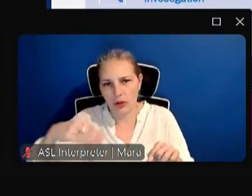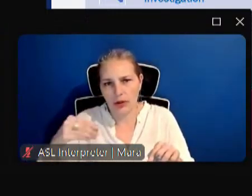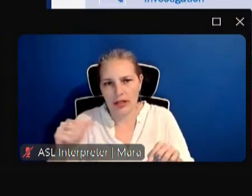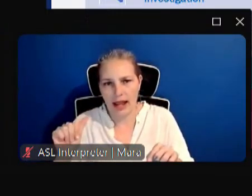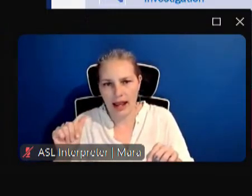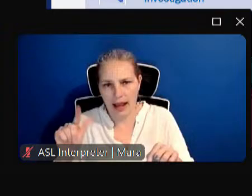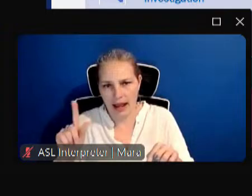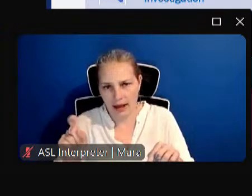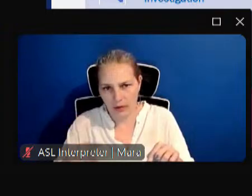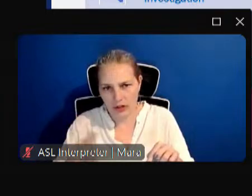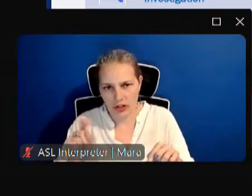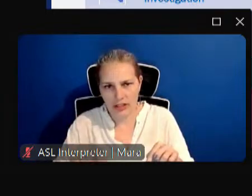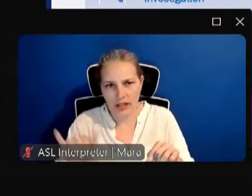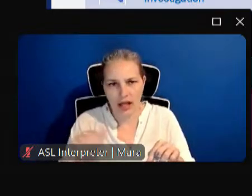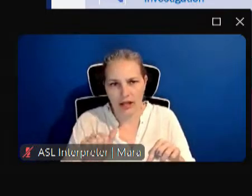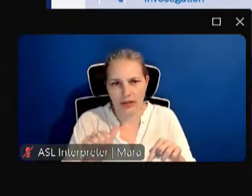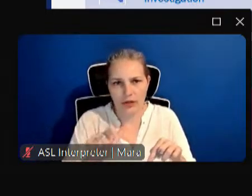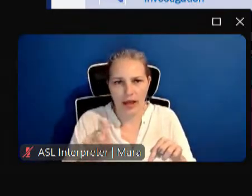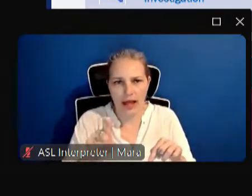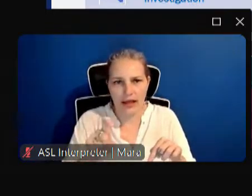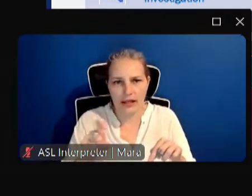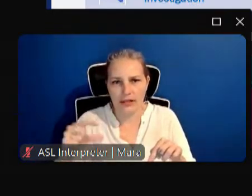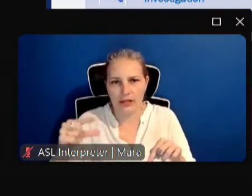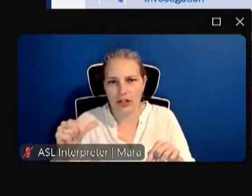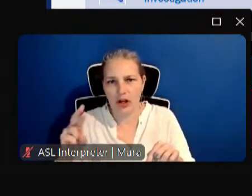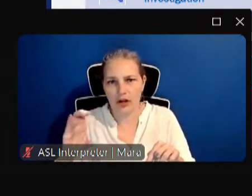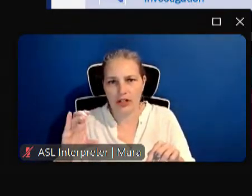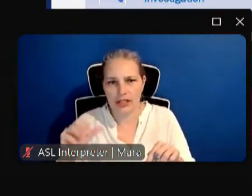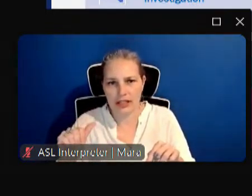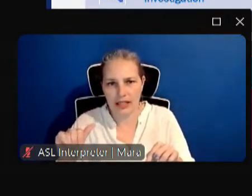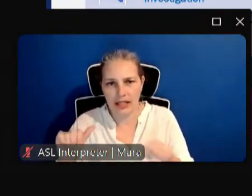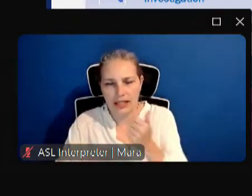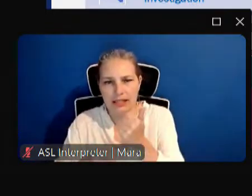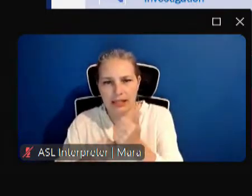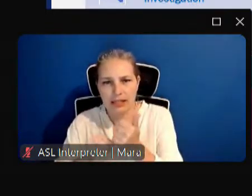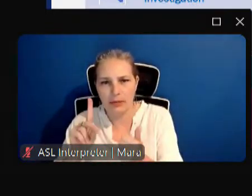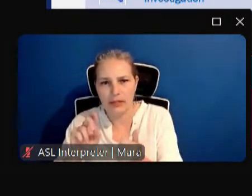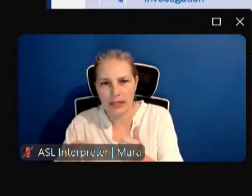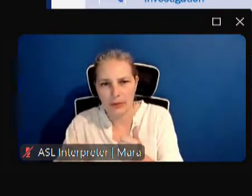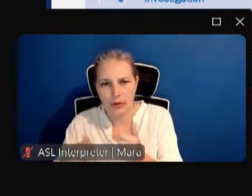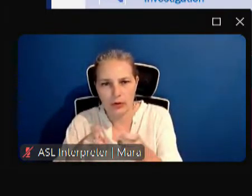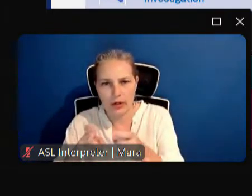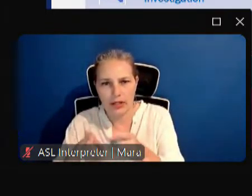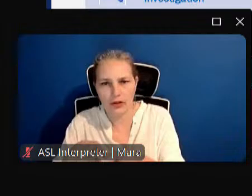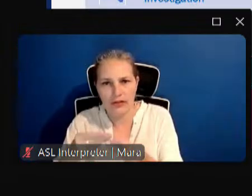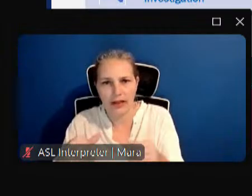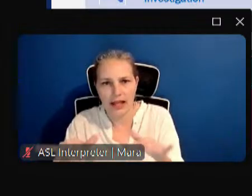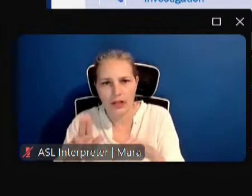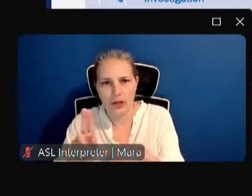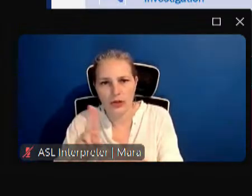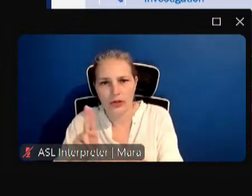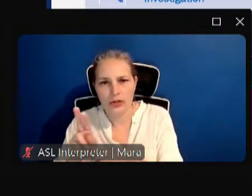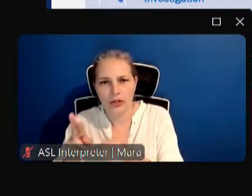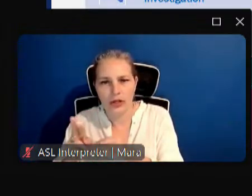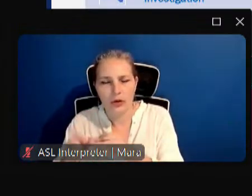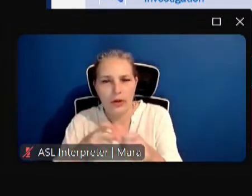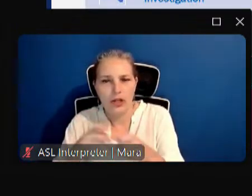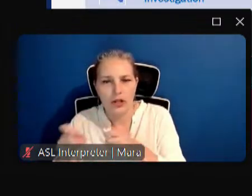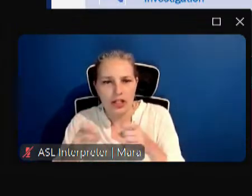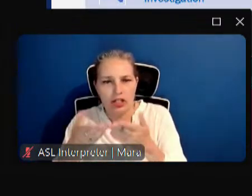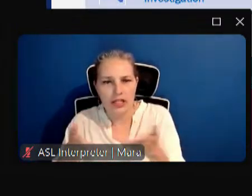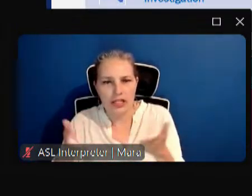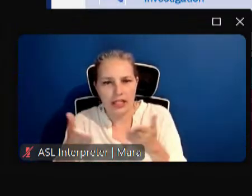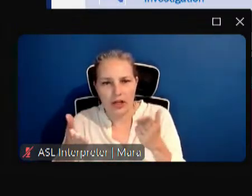Assistant Deputy Director of Land Use Regulation, here to answer any questions as well. And that's the end of my